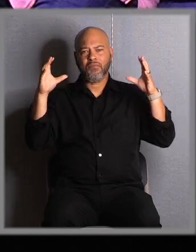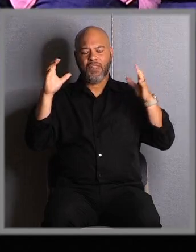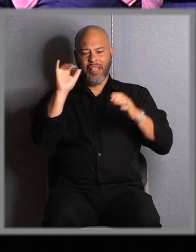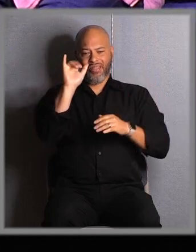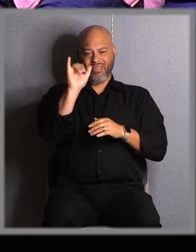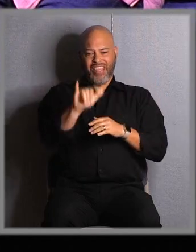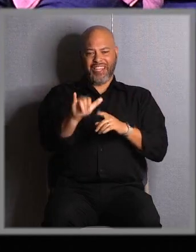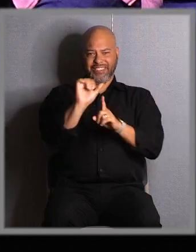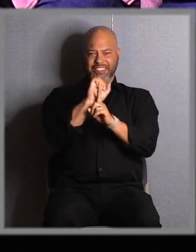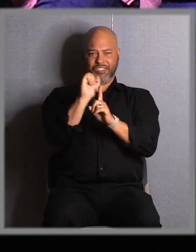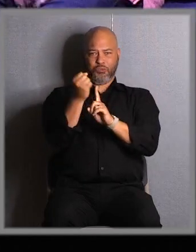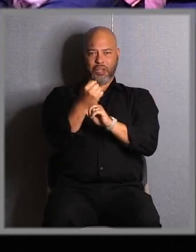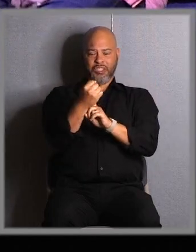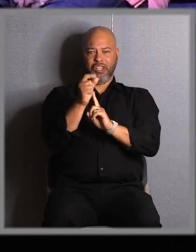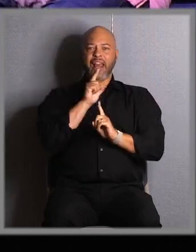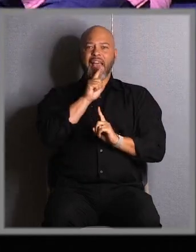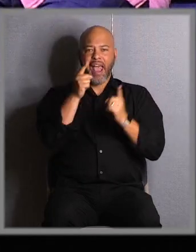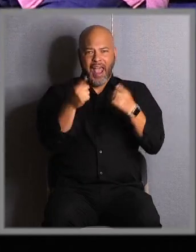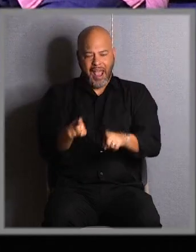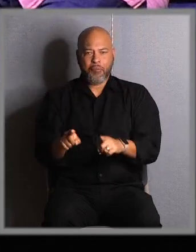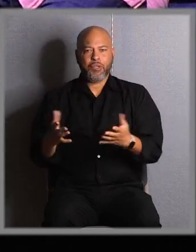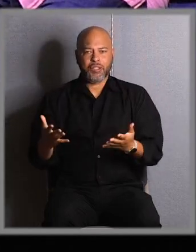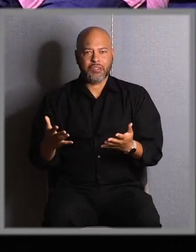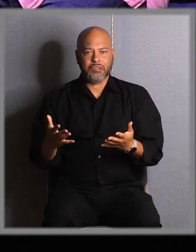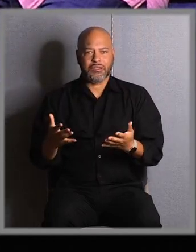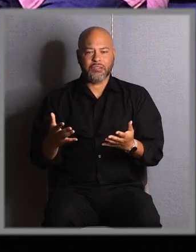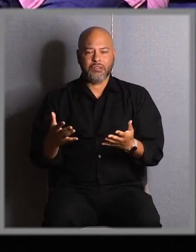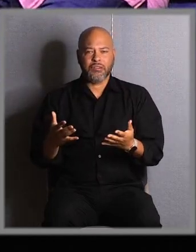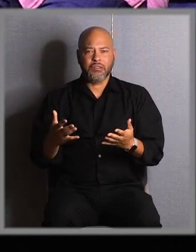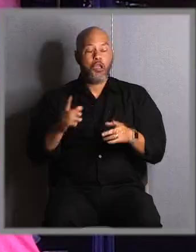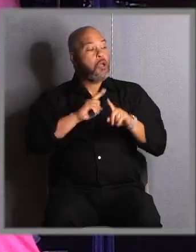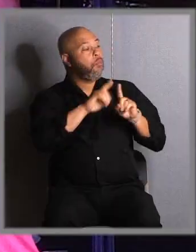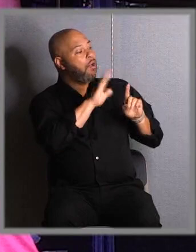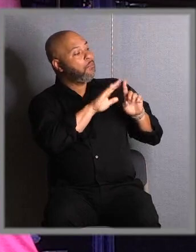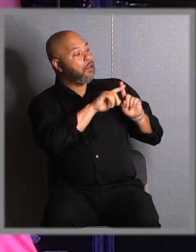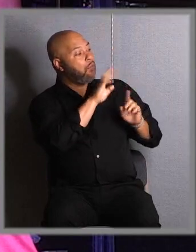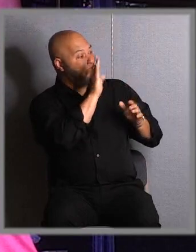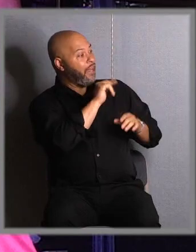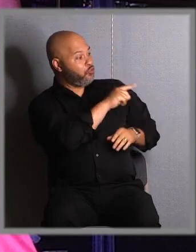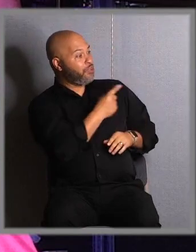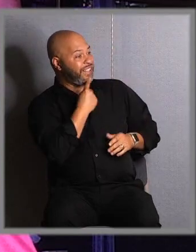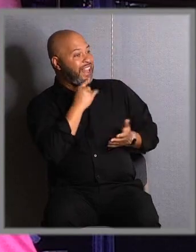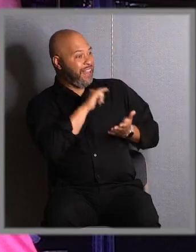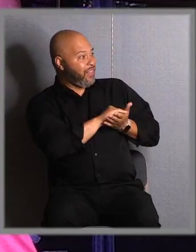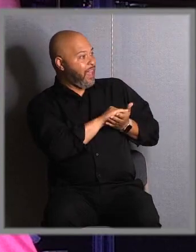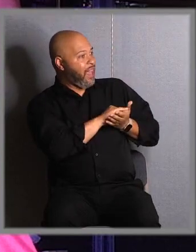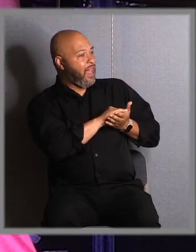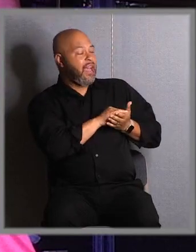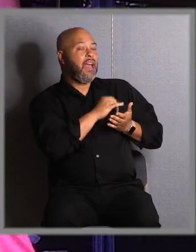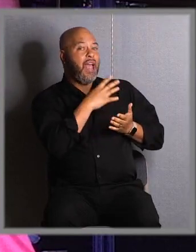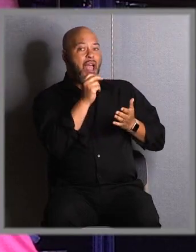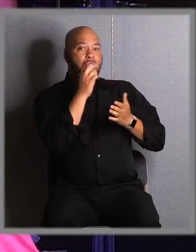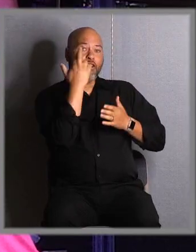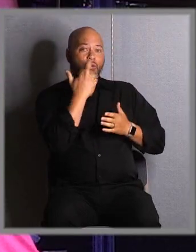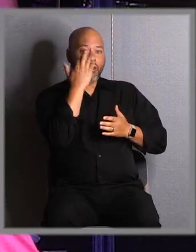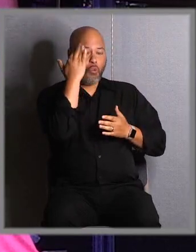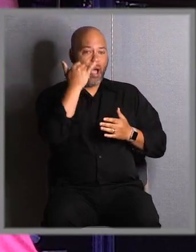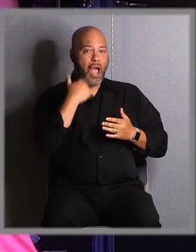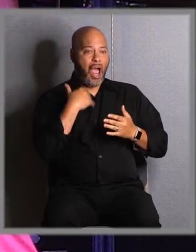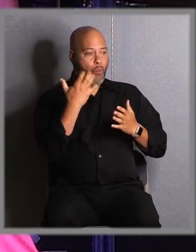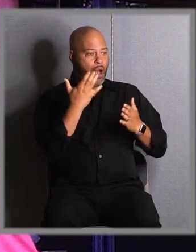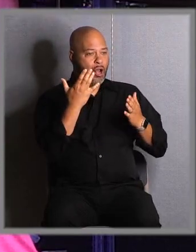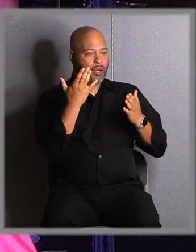that reality. Because it doesn't happen to us. By you saying that, and this the reason I wanted to applaud